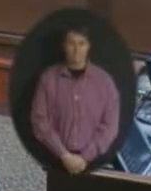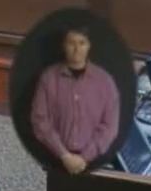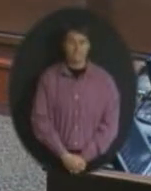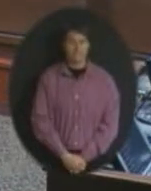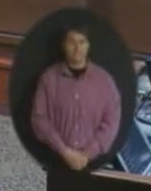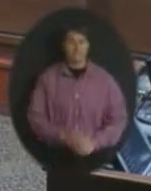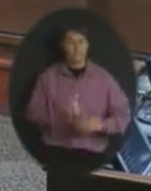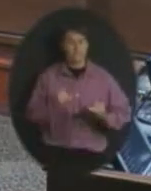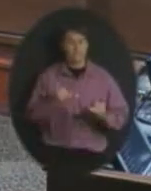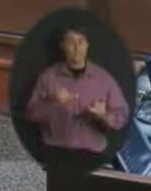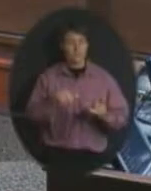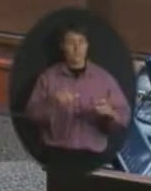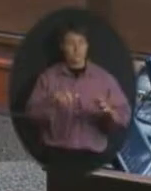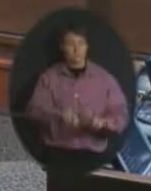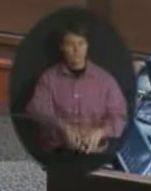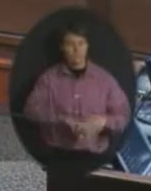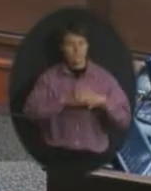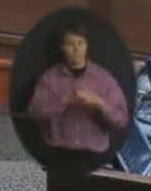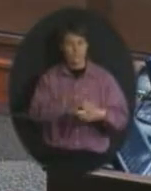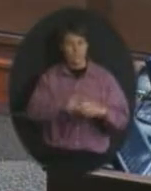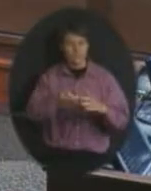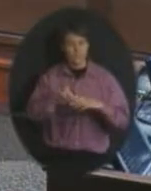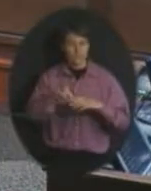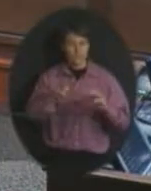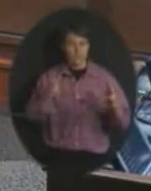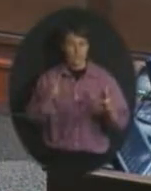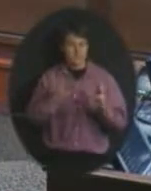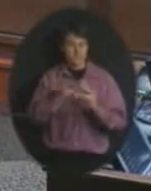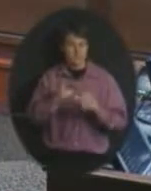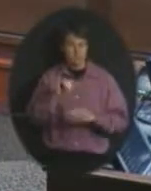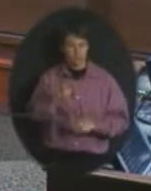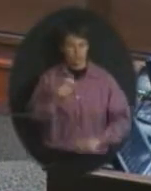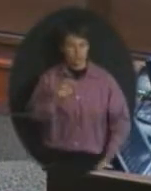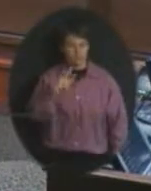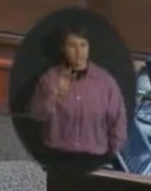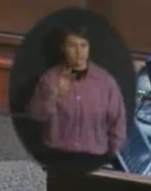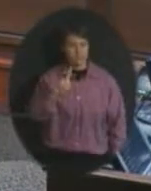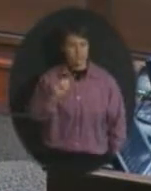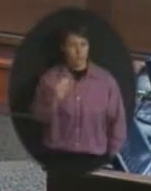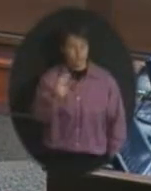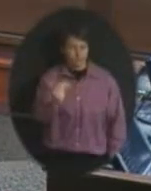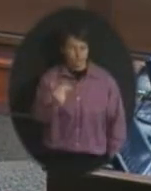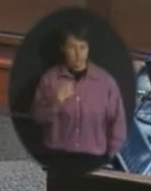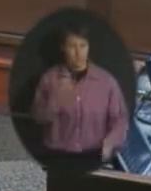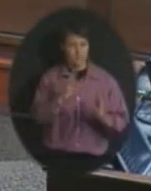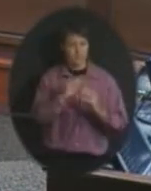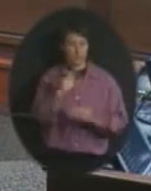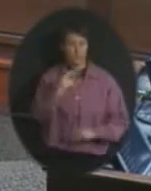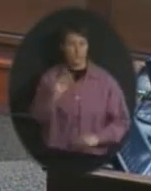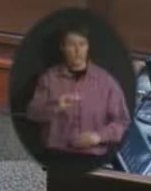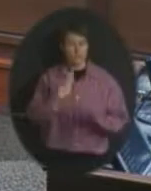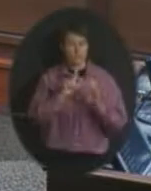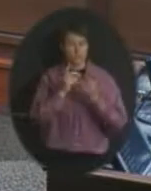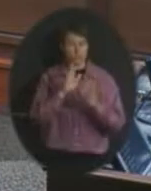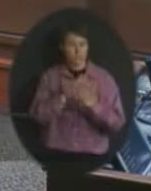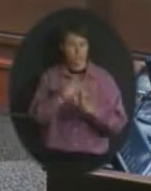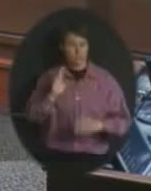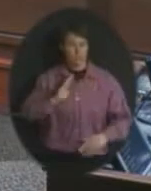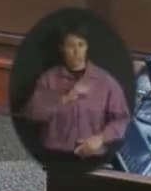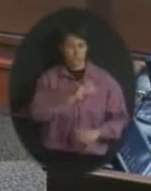I would like to call to order the regular June 6, 2013 meeting of the Olathe District Schools Board of